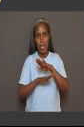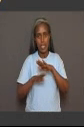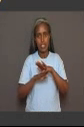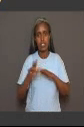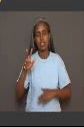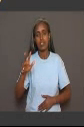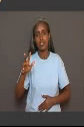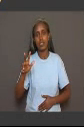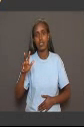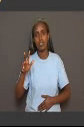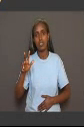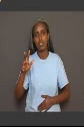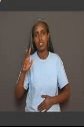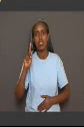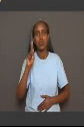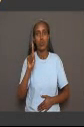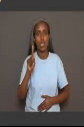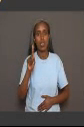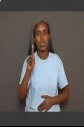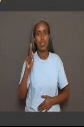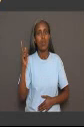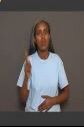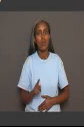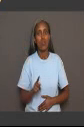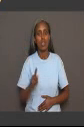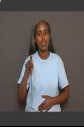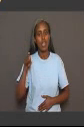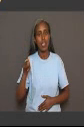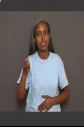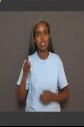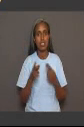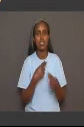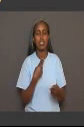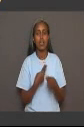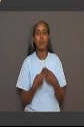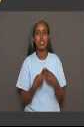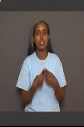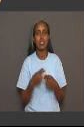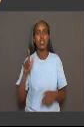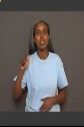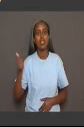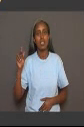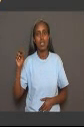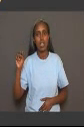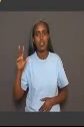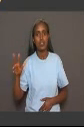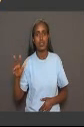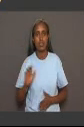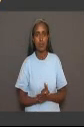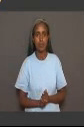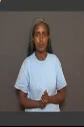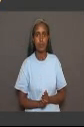3 is 1 over x times ln 3.